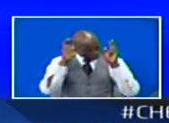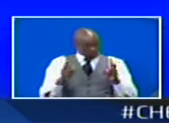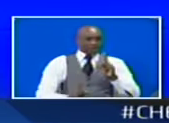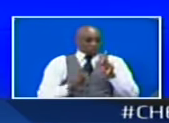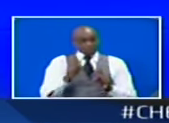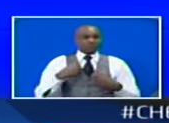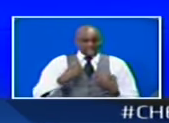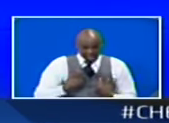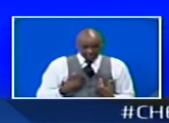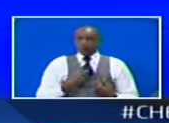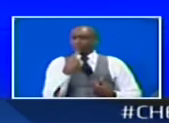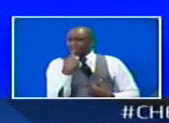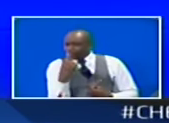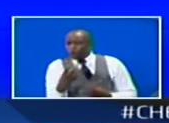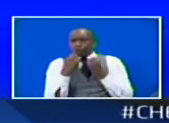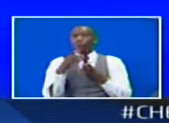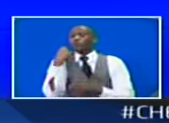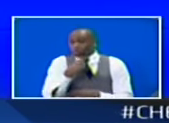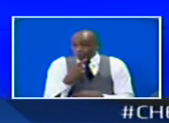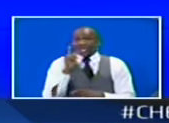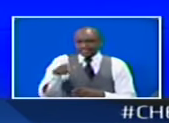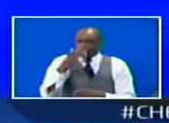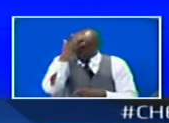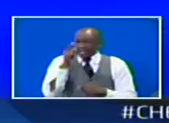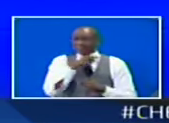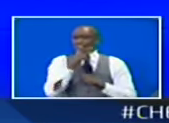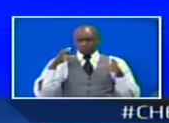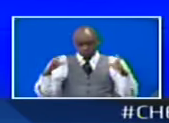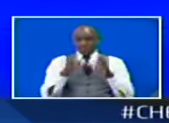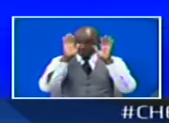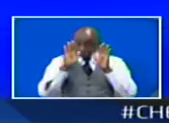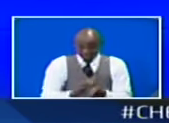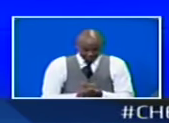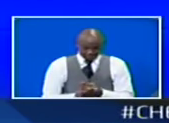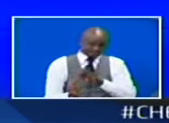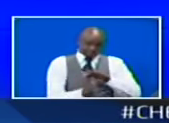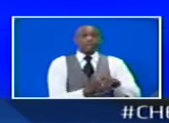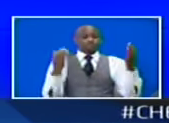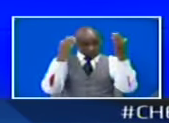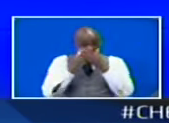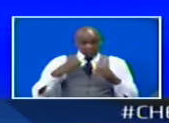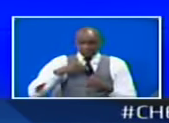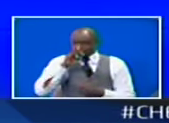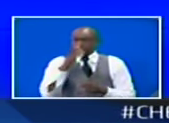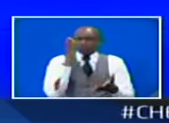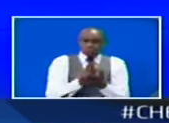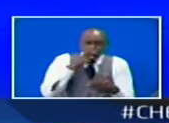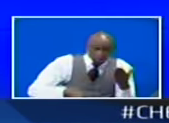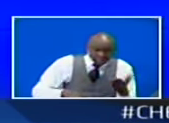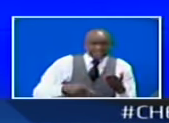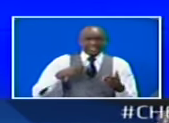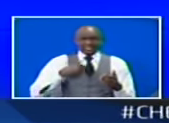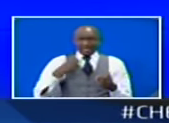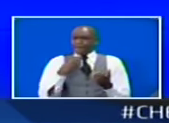today. We'll be telling you more about who they are and why they're so important. Also, tonight we will be fact-checking some details. Was development money that